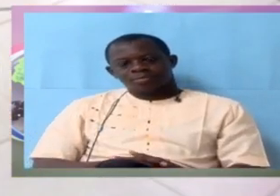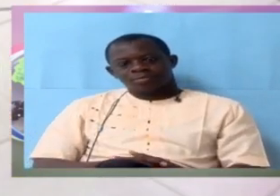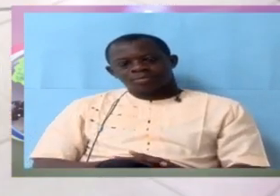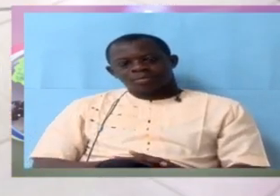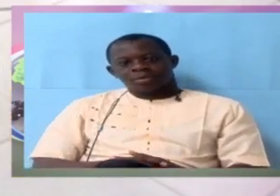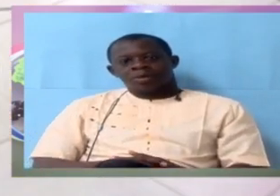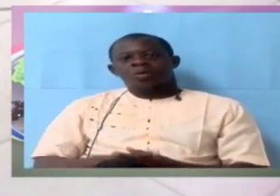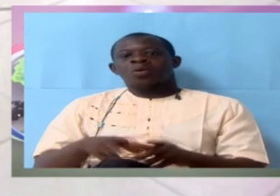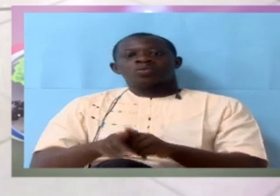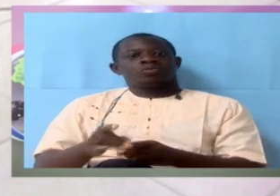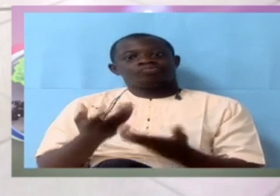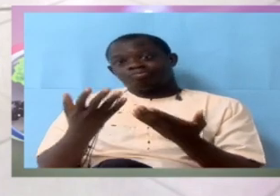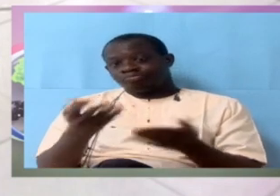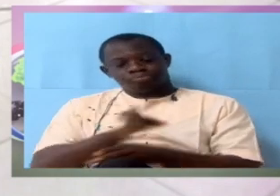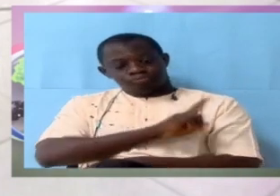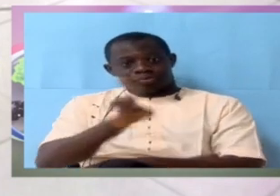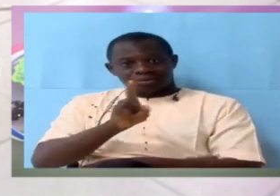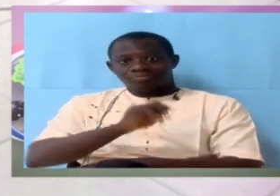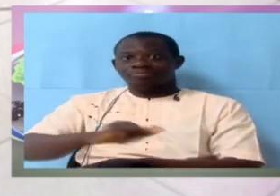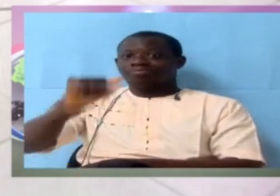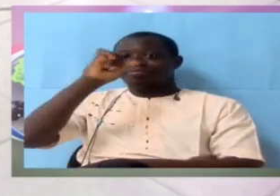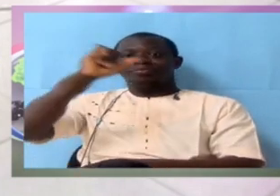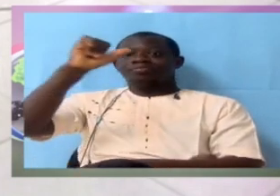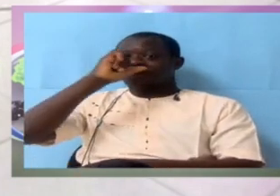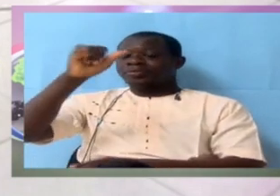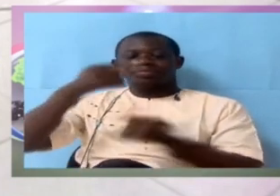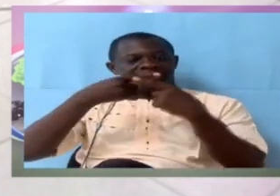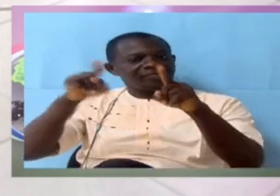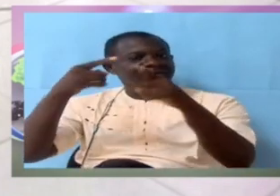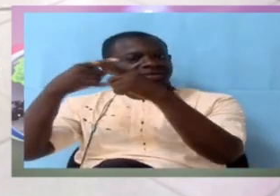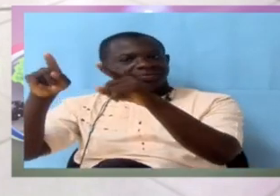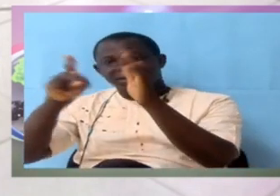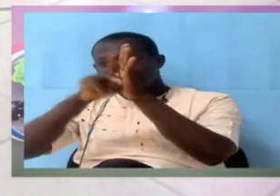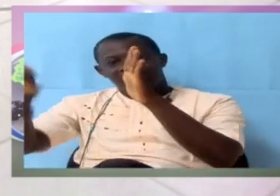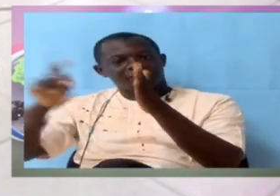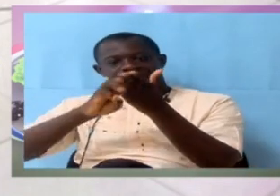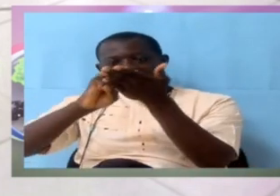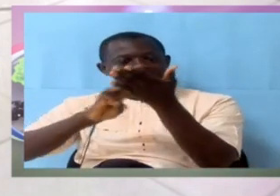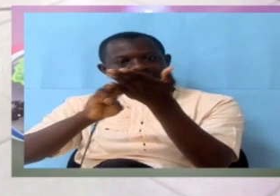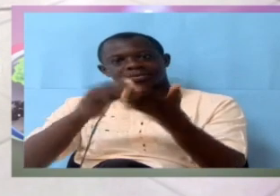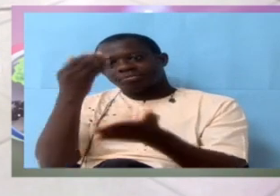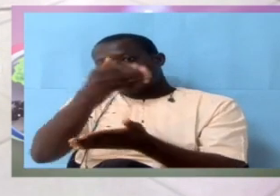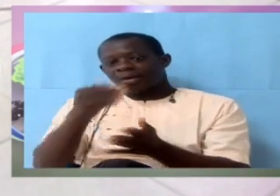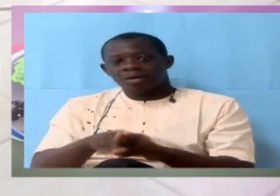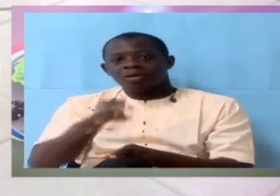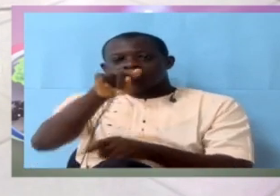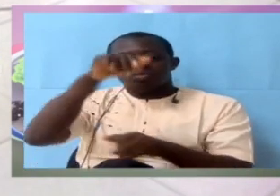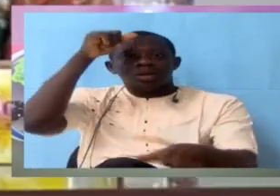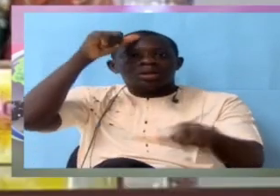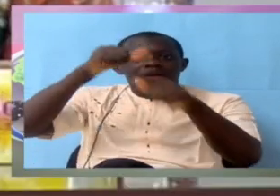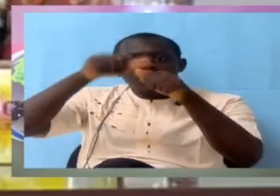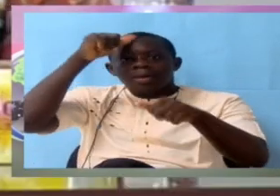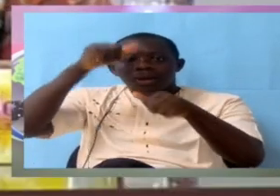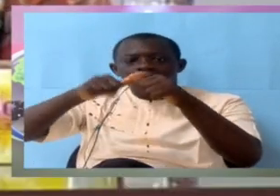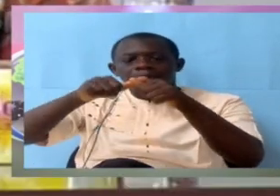Well, we drank a lot of various types of medicines there. Do you remember them by name?